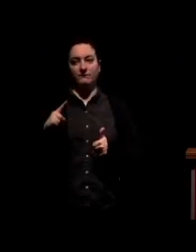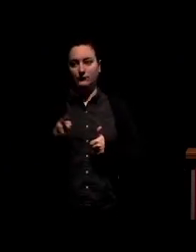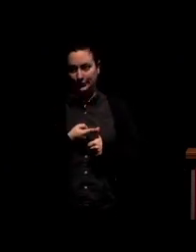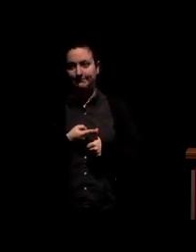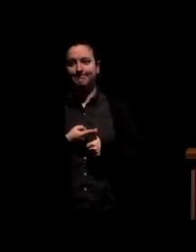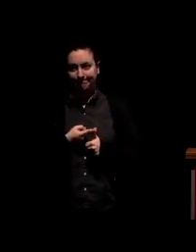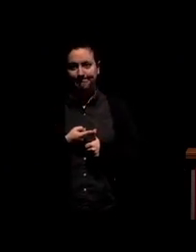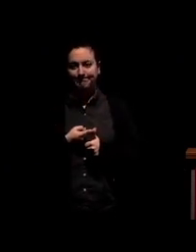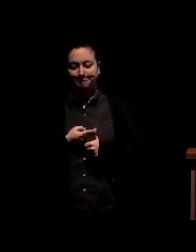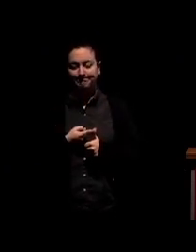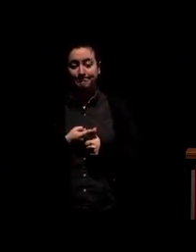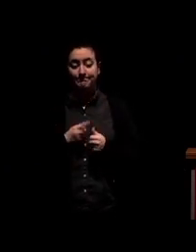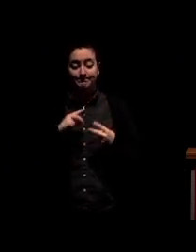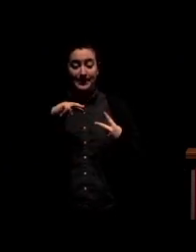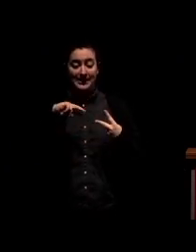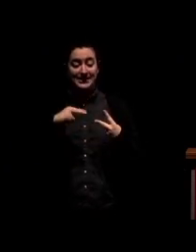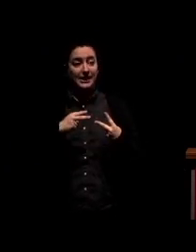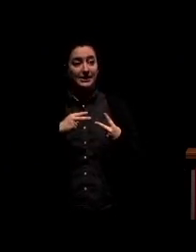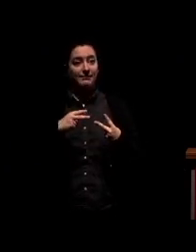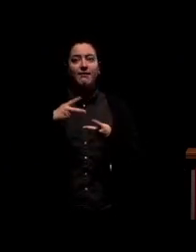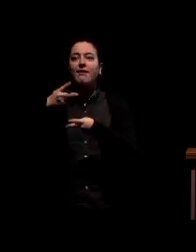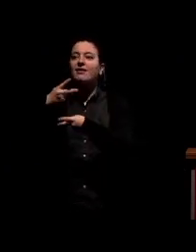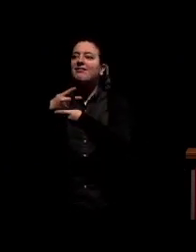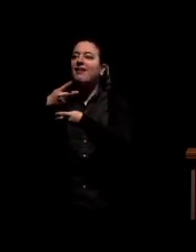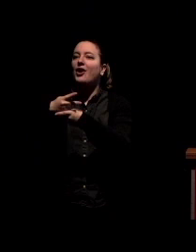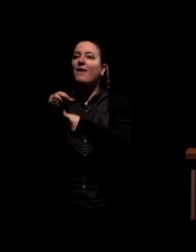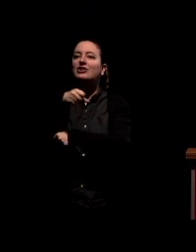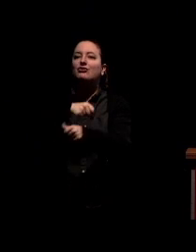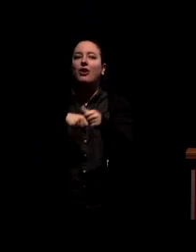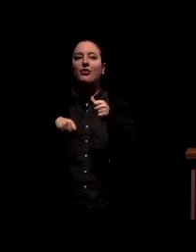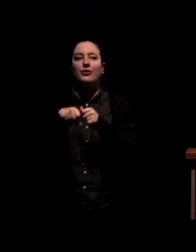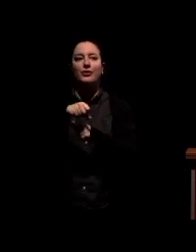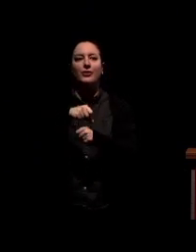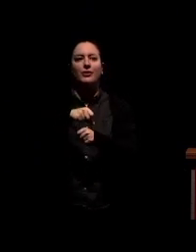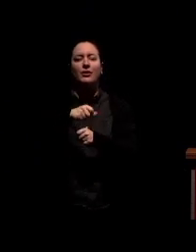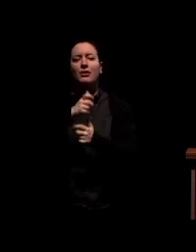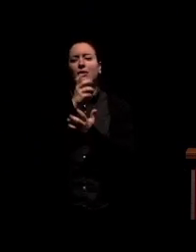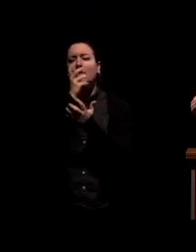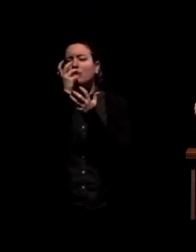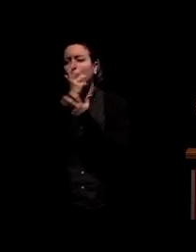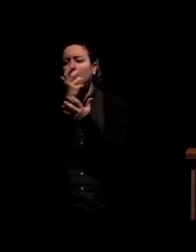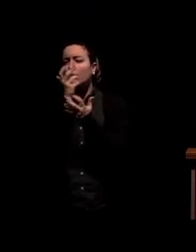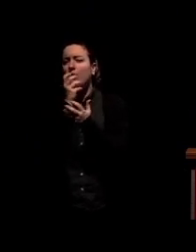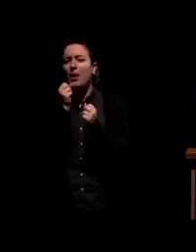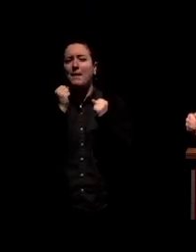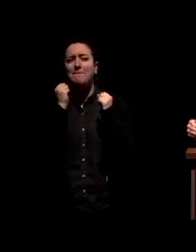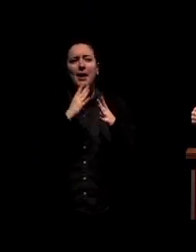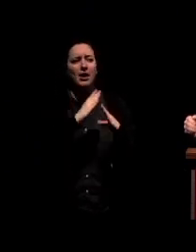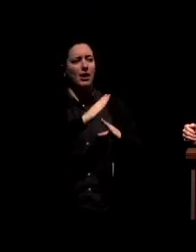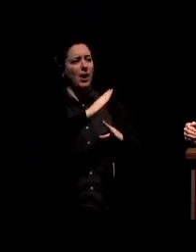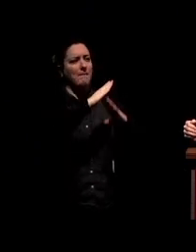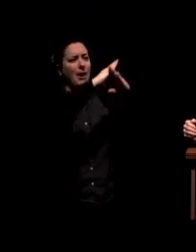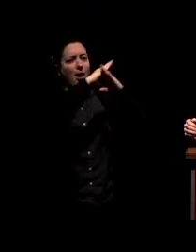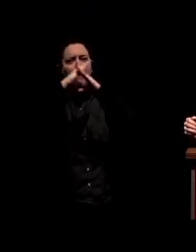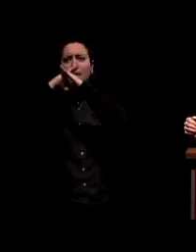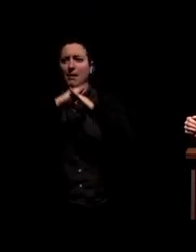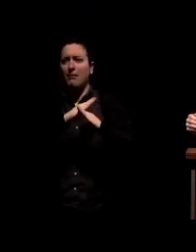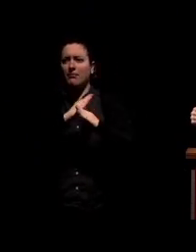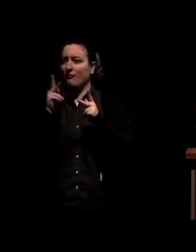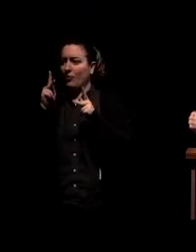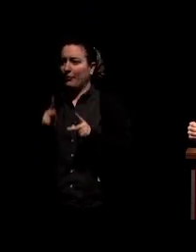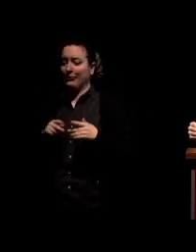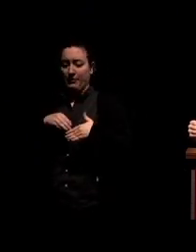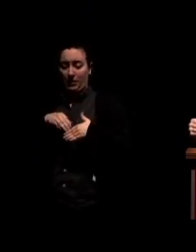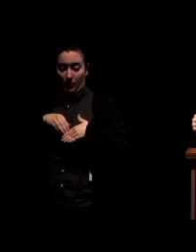Second is take care of each other. There are so many barriers to someone walking into one of our therapist's office.